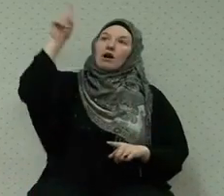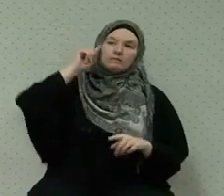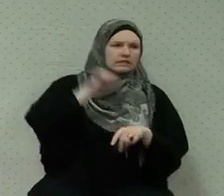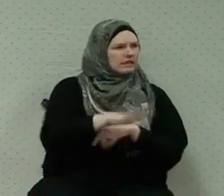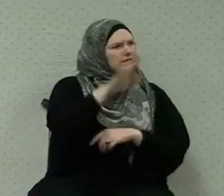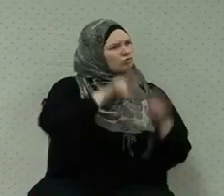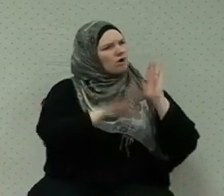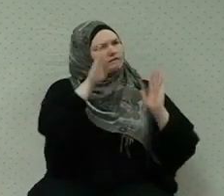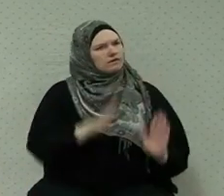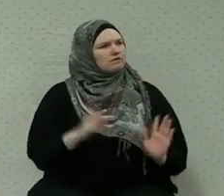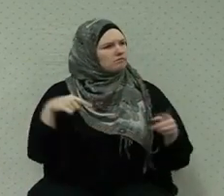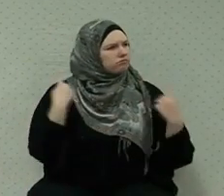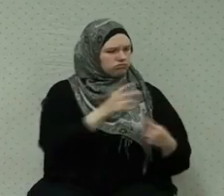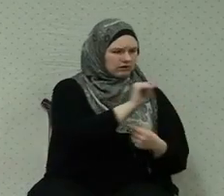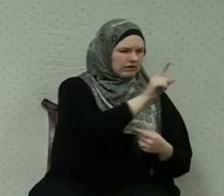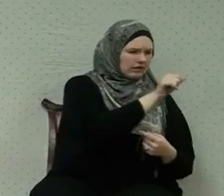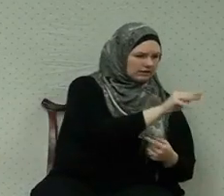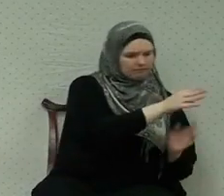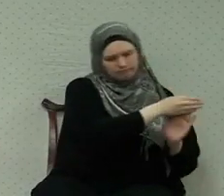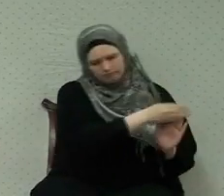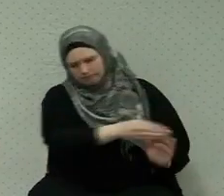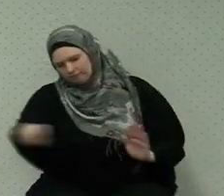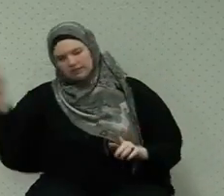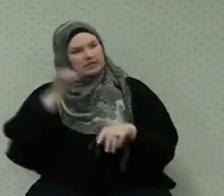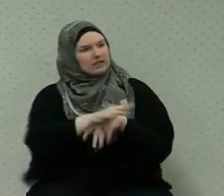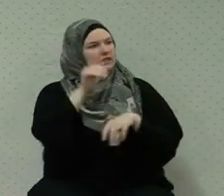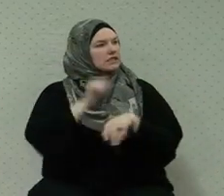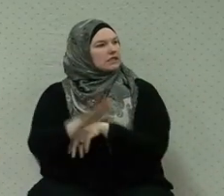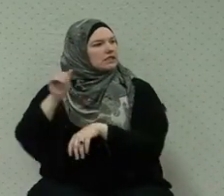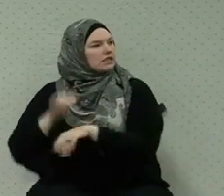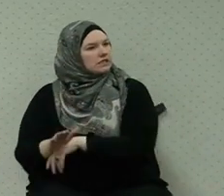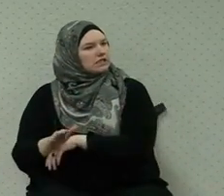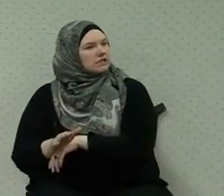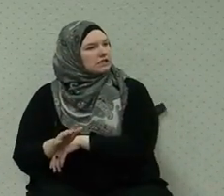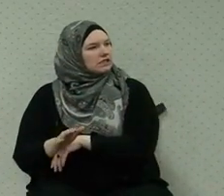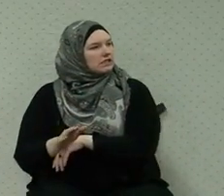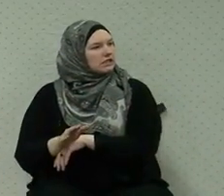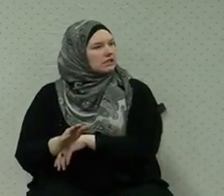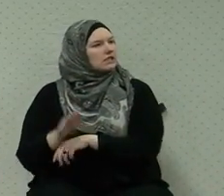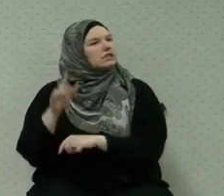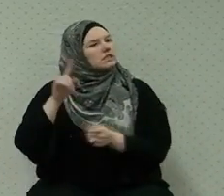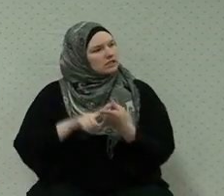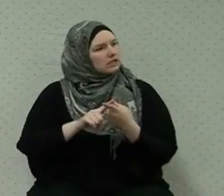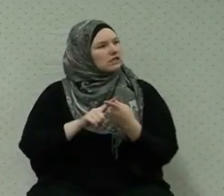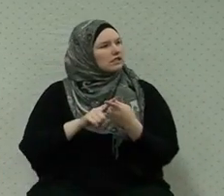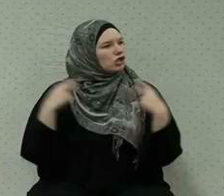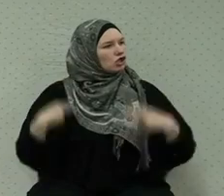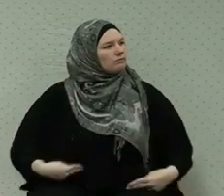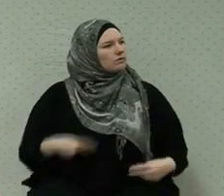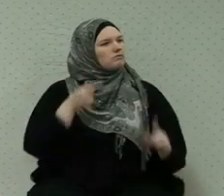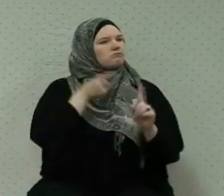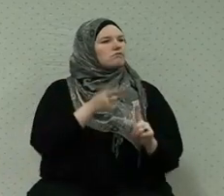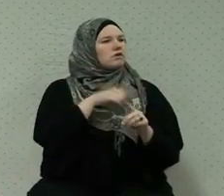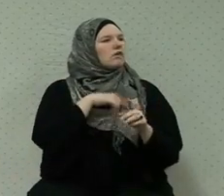prophets from the beginning of Adam onward until humanity reaches a maturity point, when